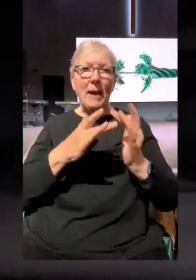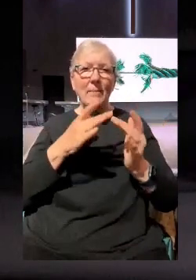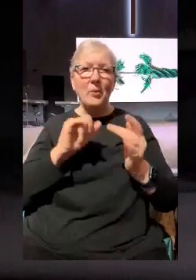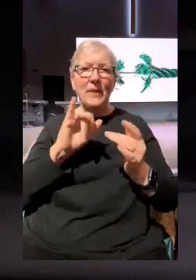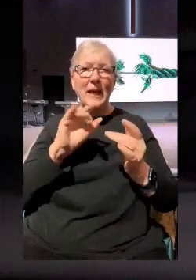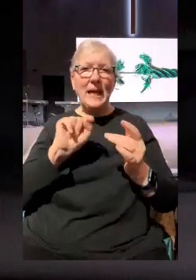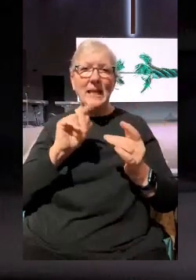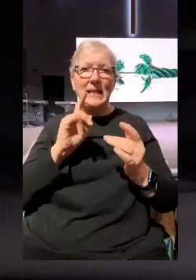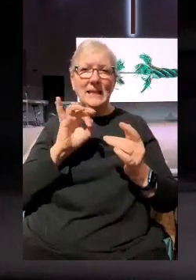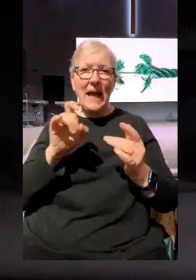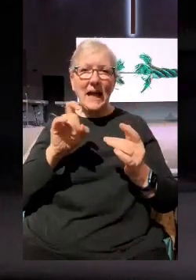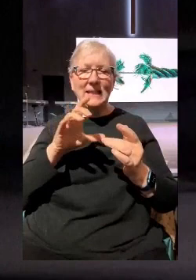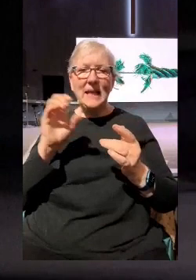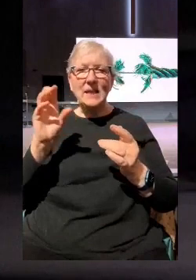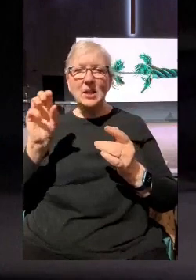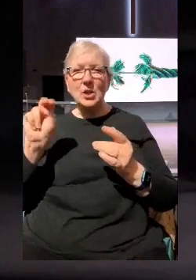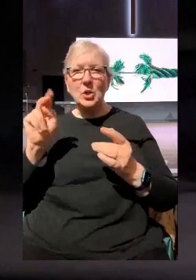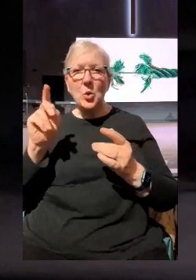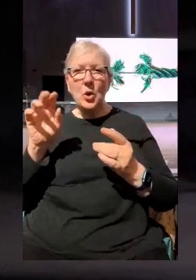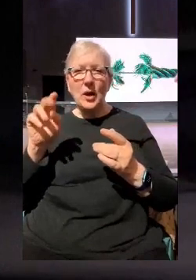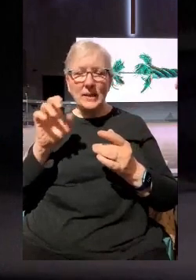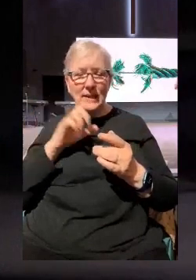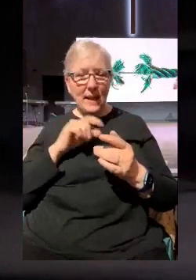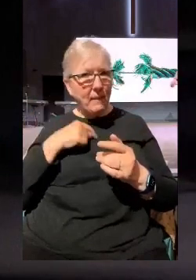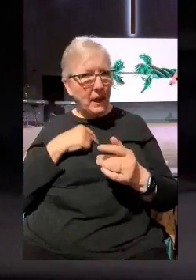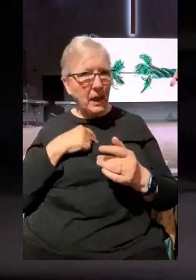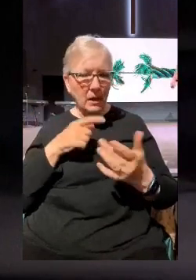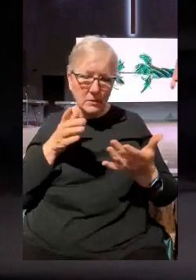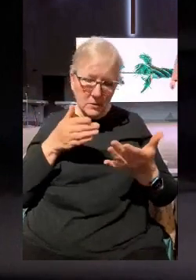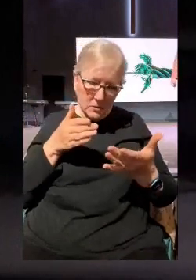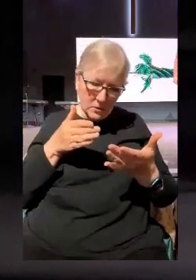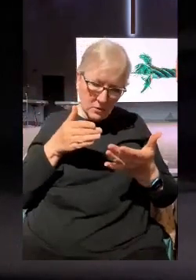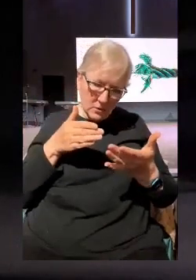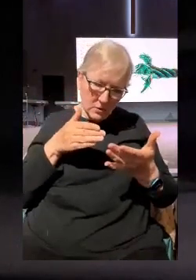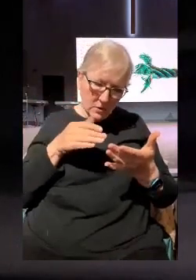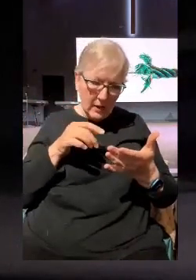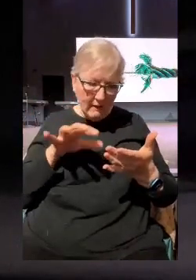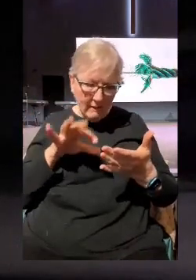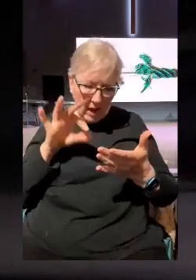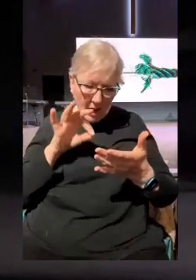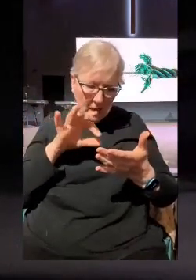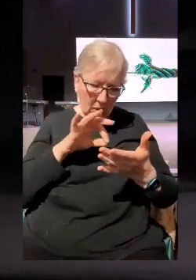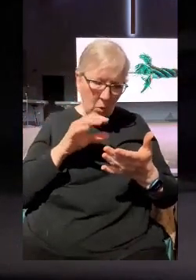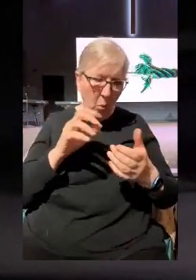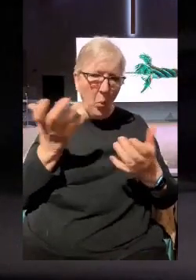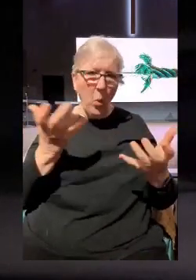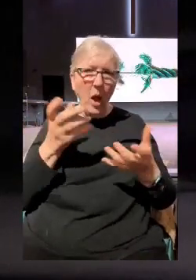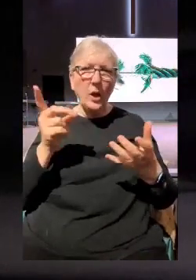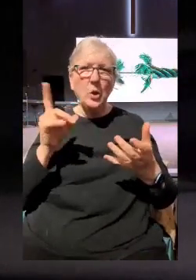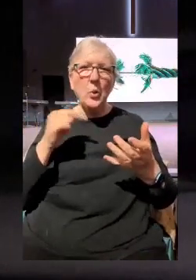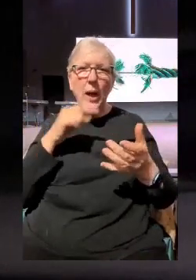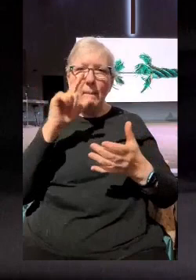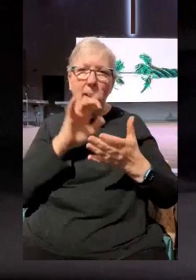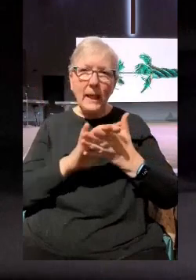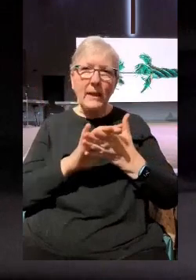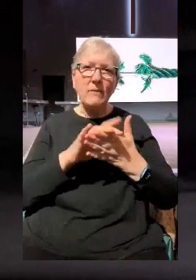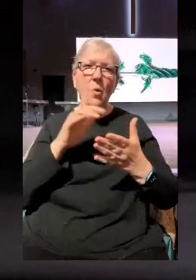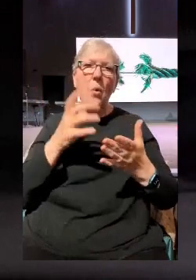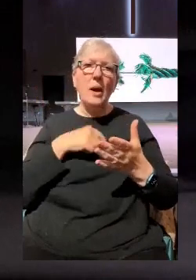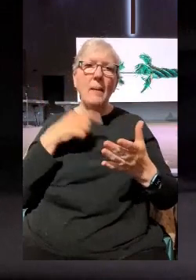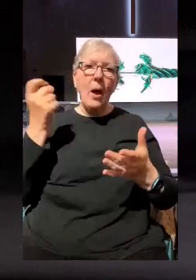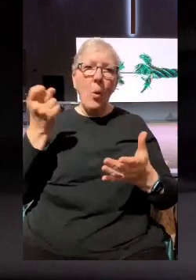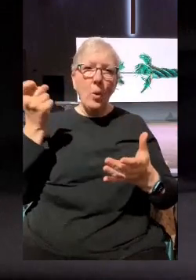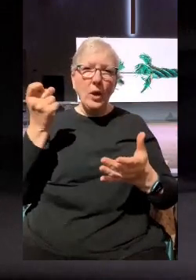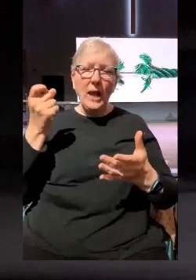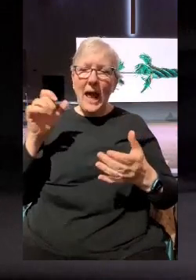the concordance in the back. And I spent more time in this Bible going, what do I believe? What am I hanging on? Like, how did she